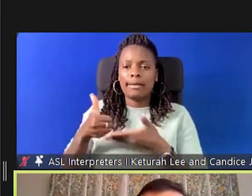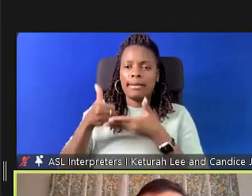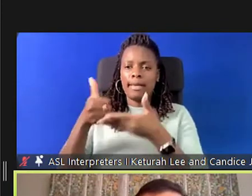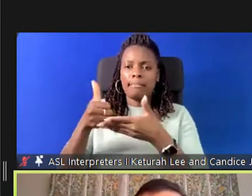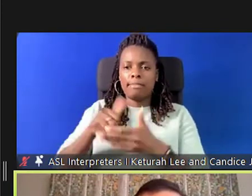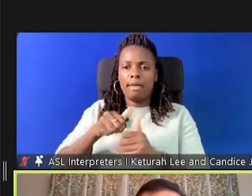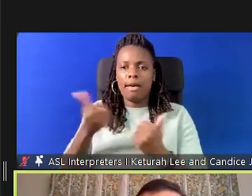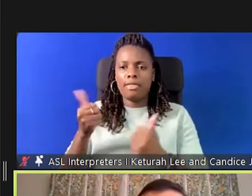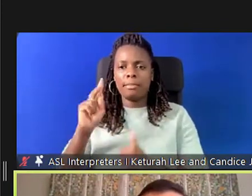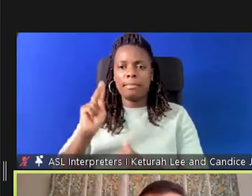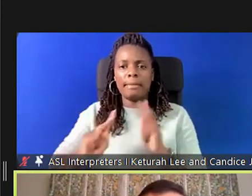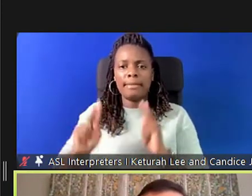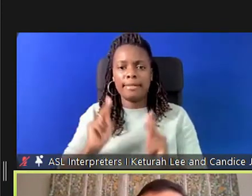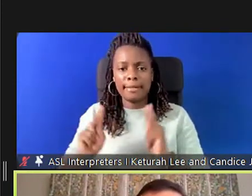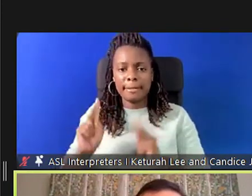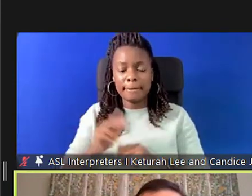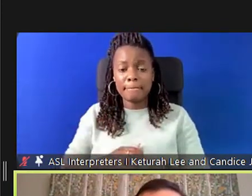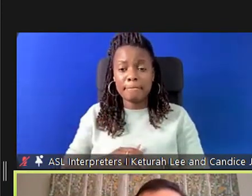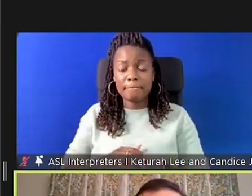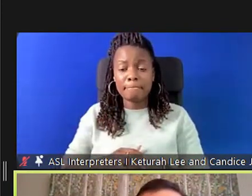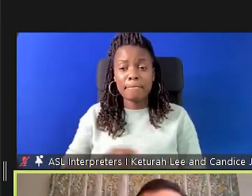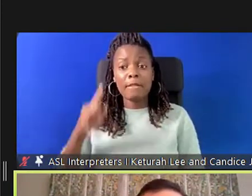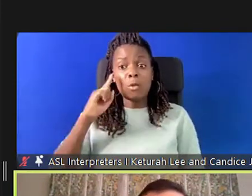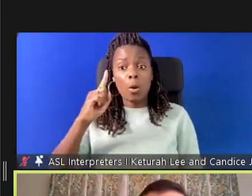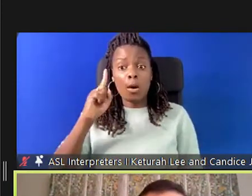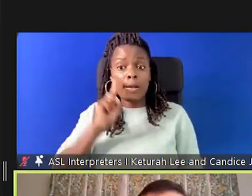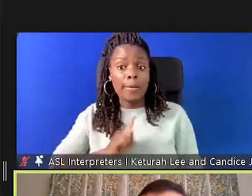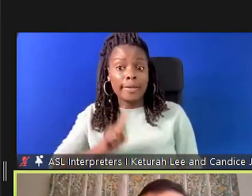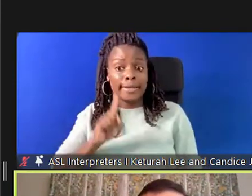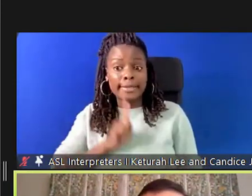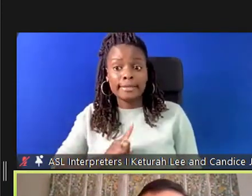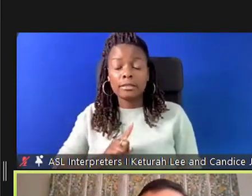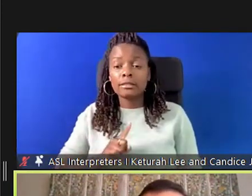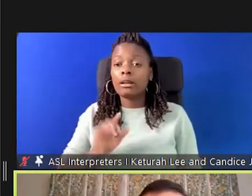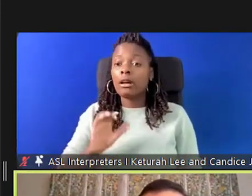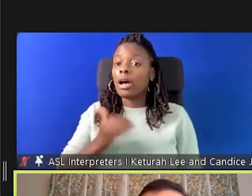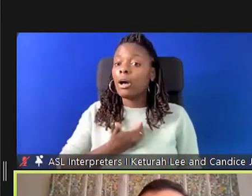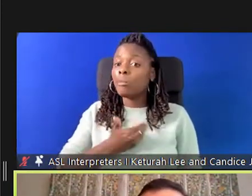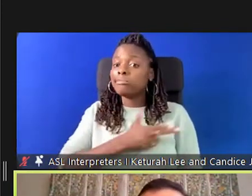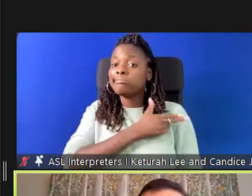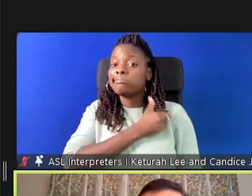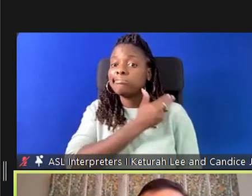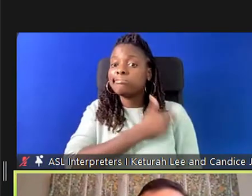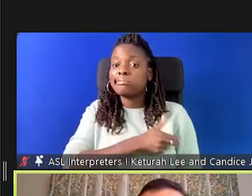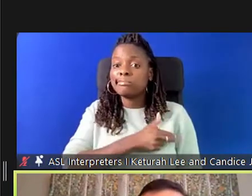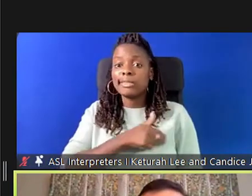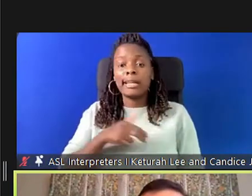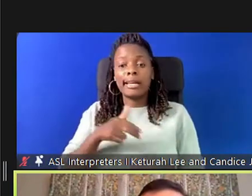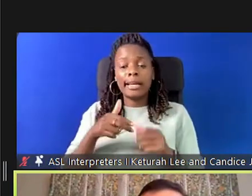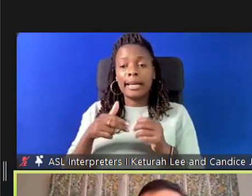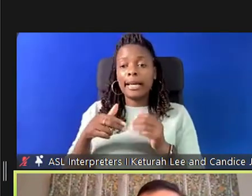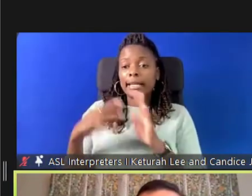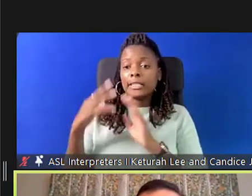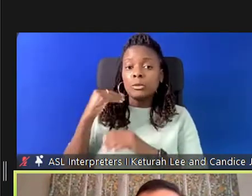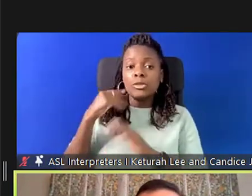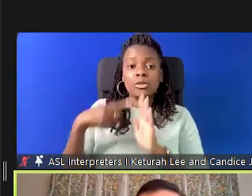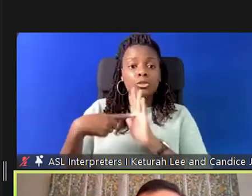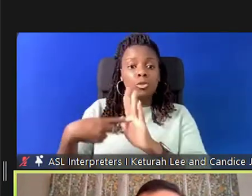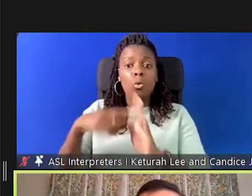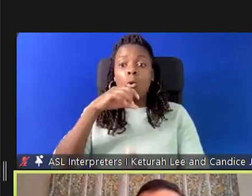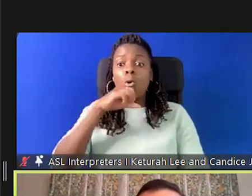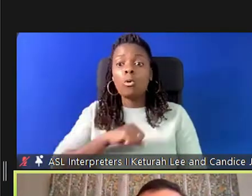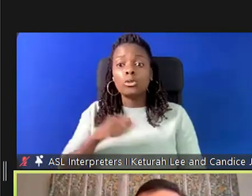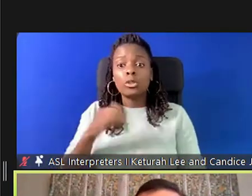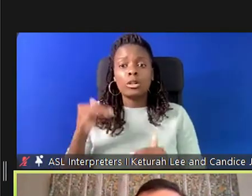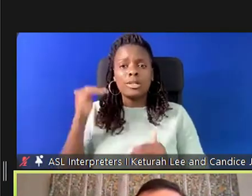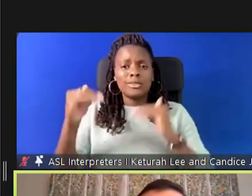For loneliness, our clinical experiences suggest that older adults may be less able to cope with loneliness compared to earlier